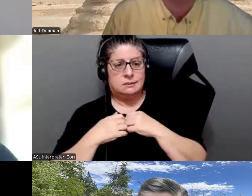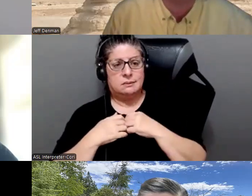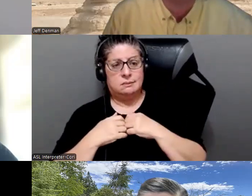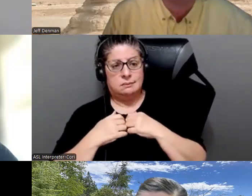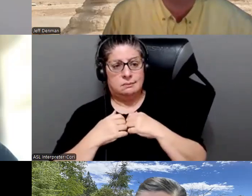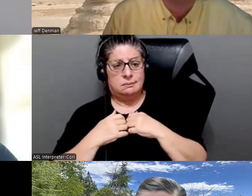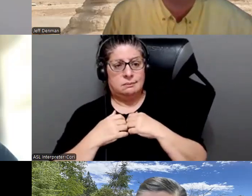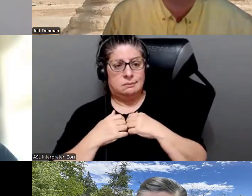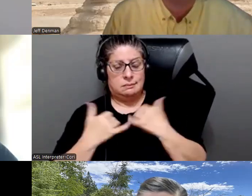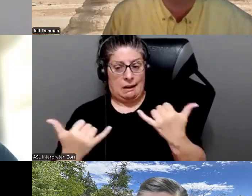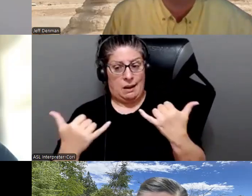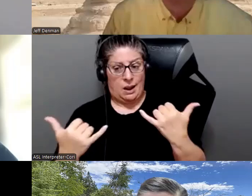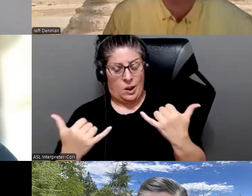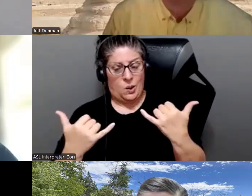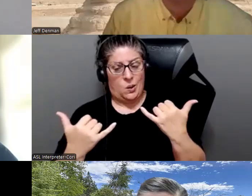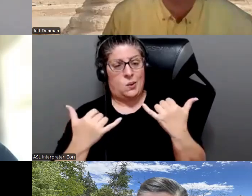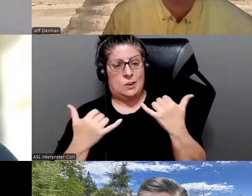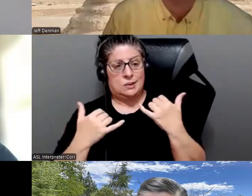no,